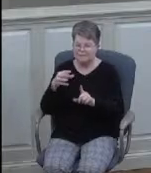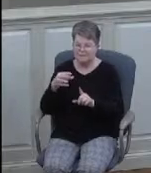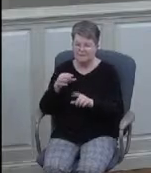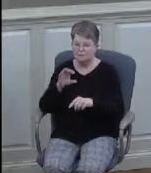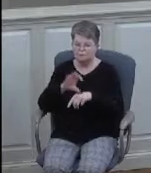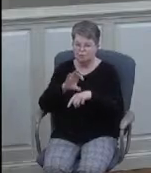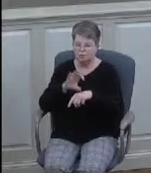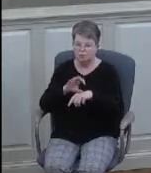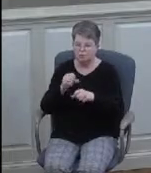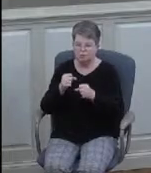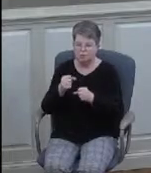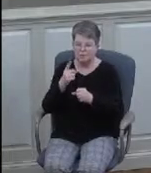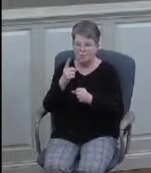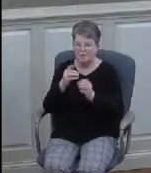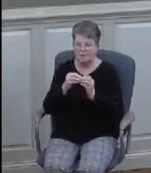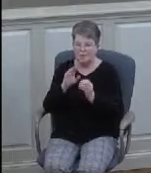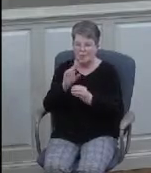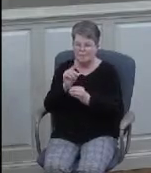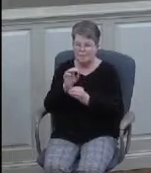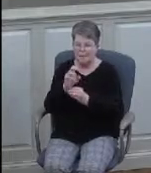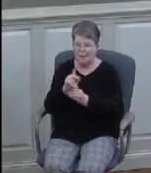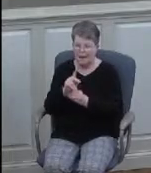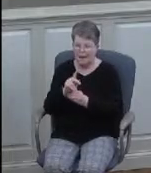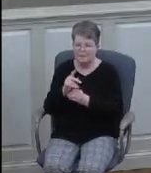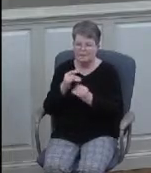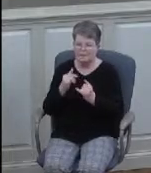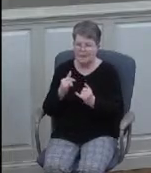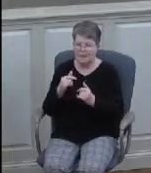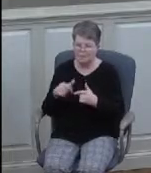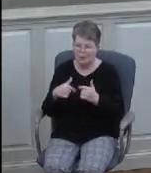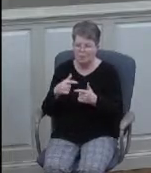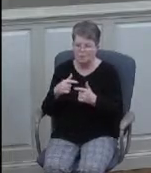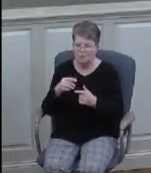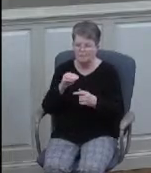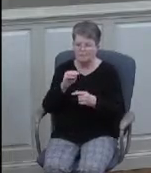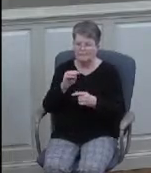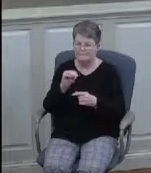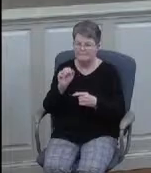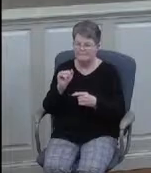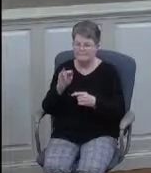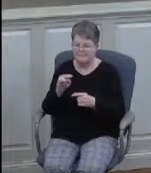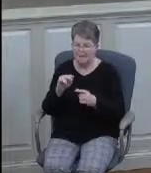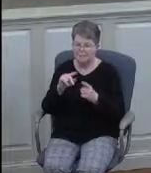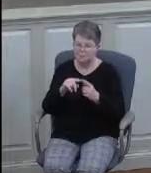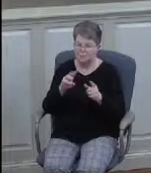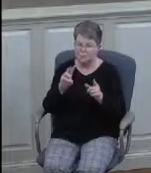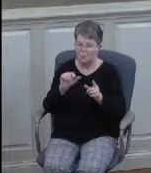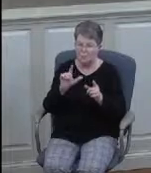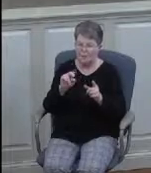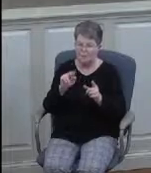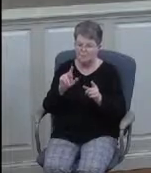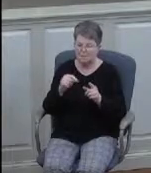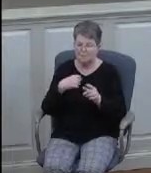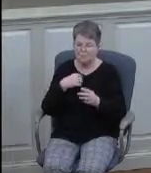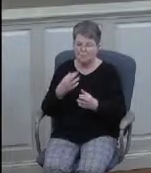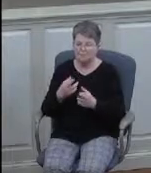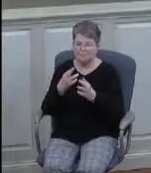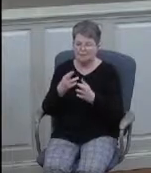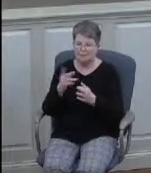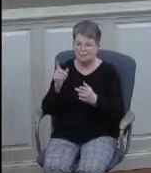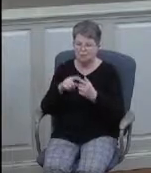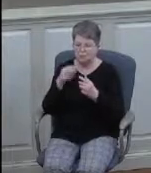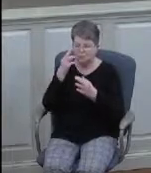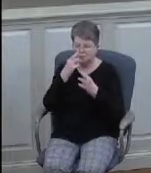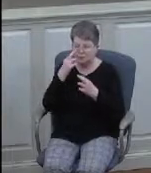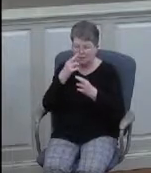block from where it now goes from Main to Walnut. And so we're kind of recommending that we consider taking